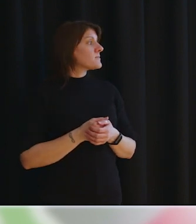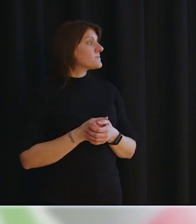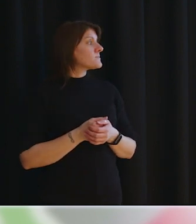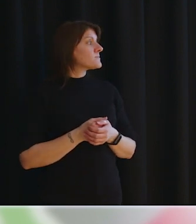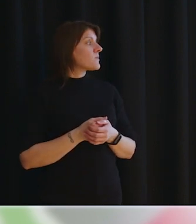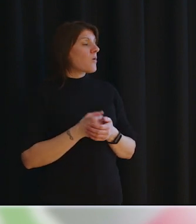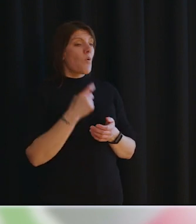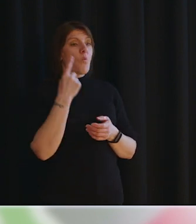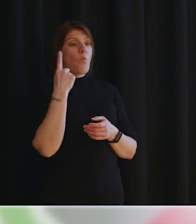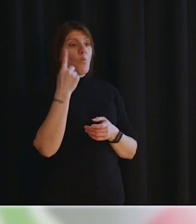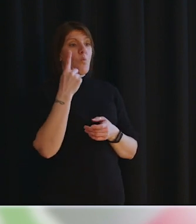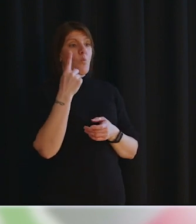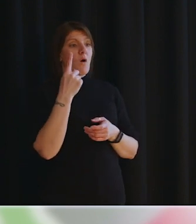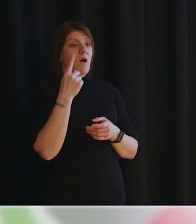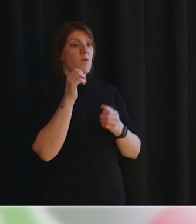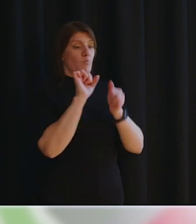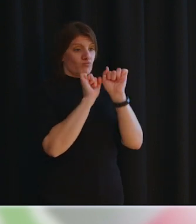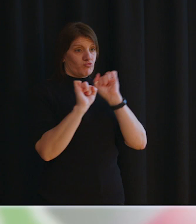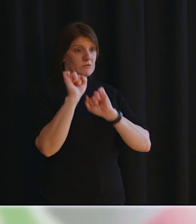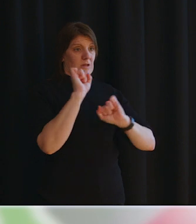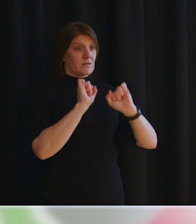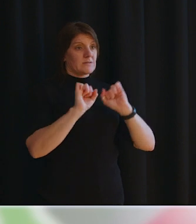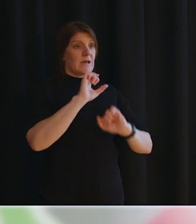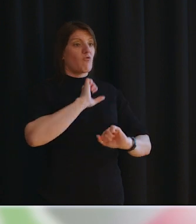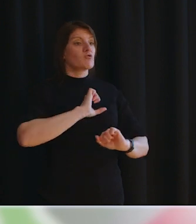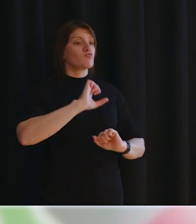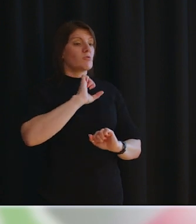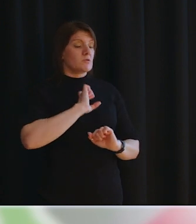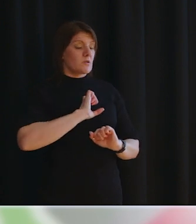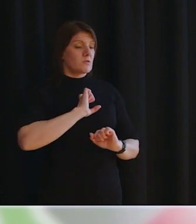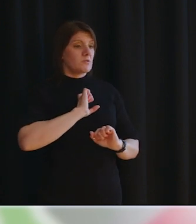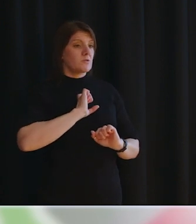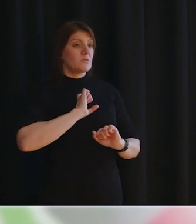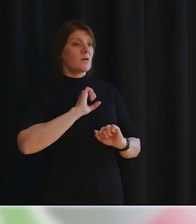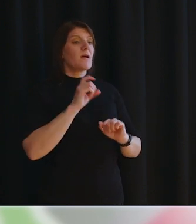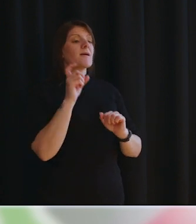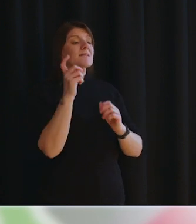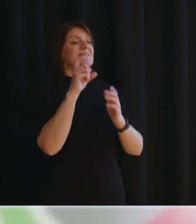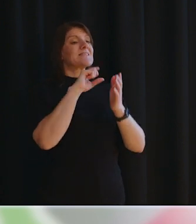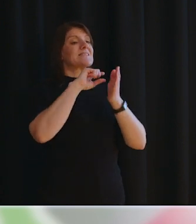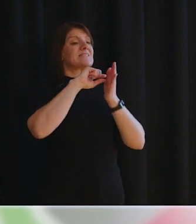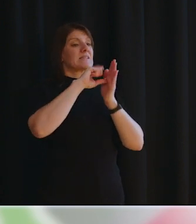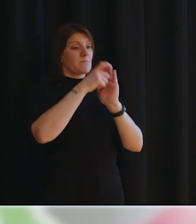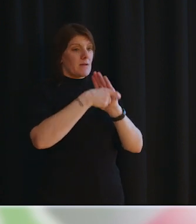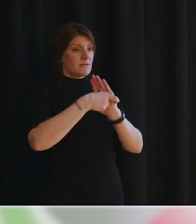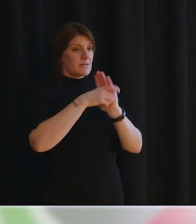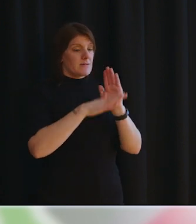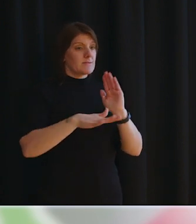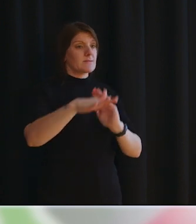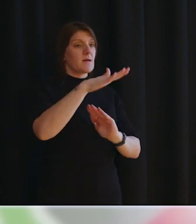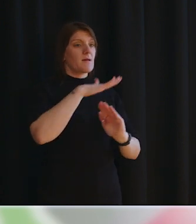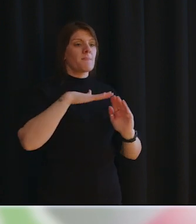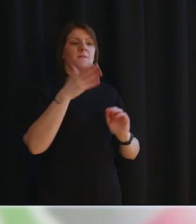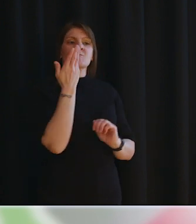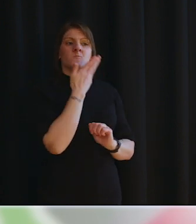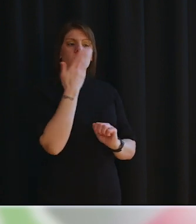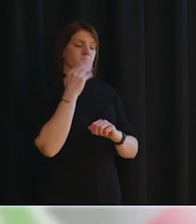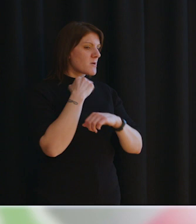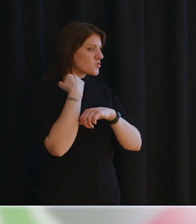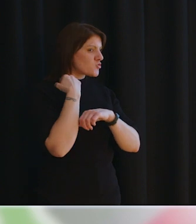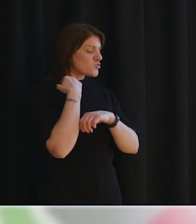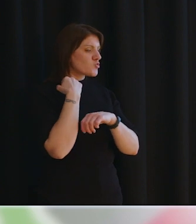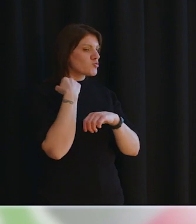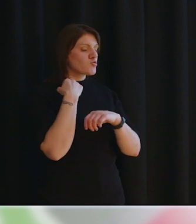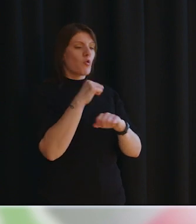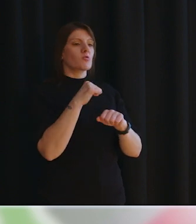protected characteristics of the Equalities Act is around disabilities, and schools must not directly